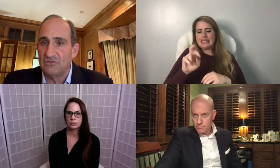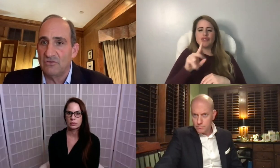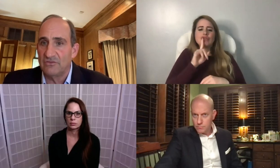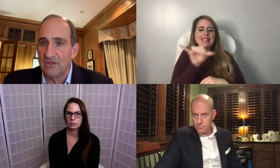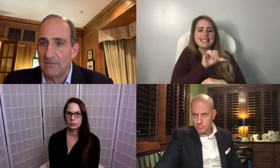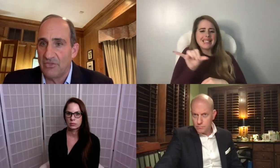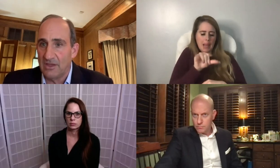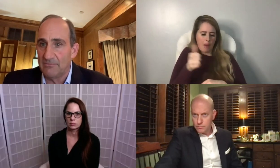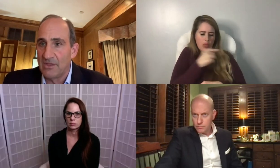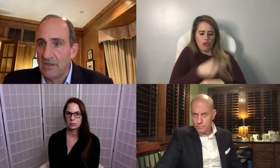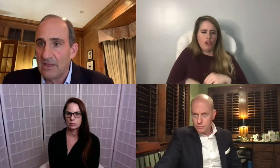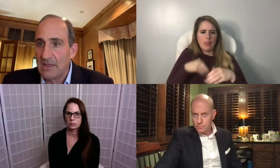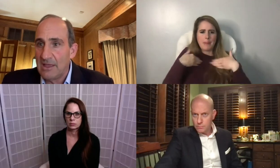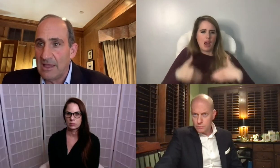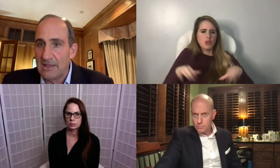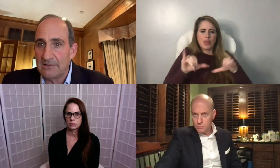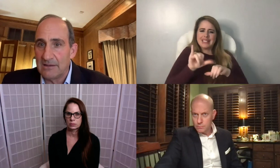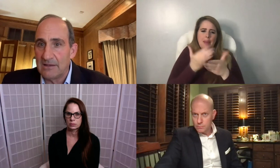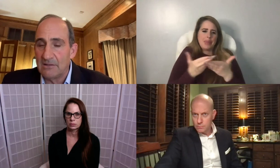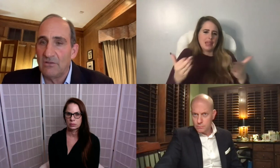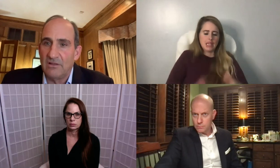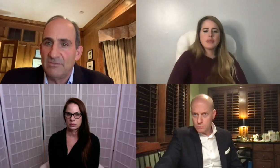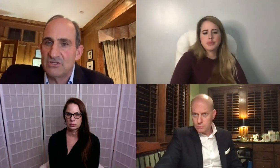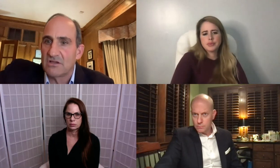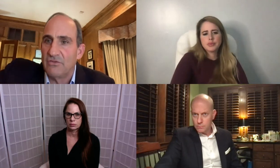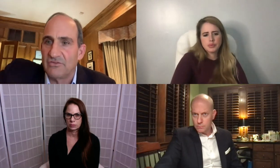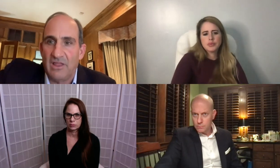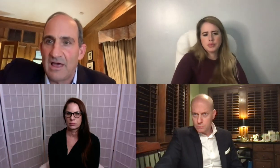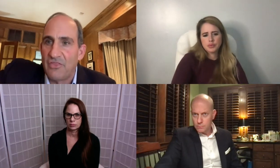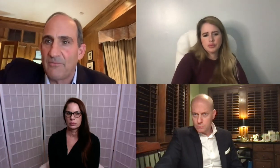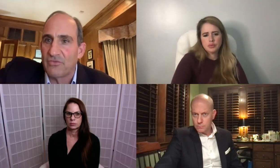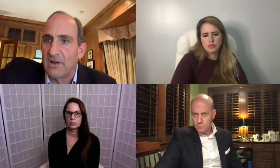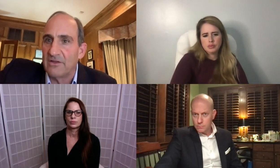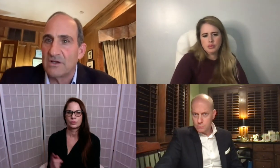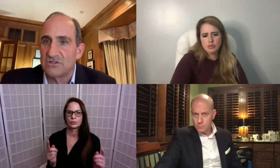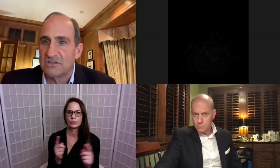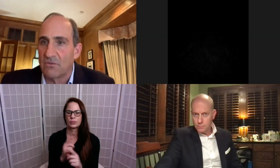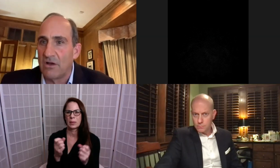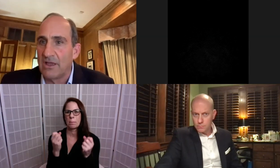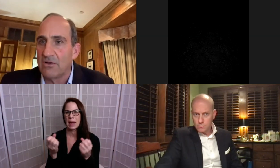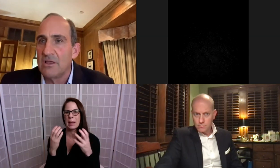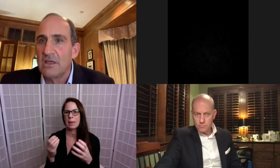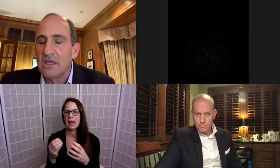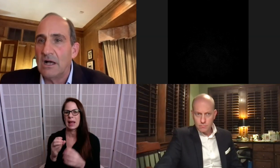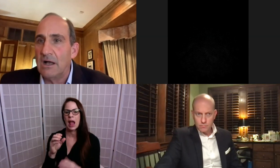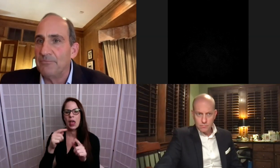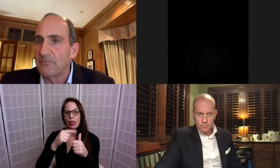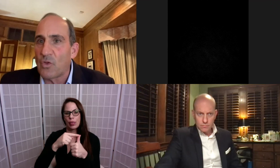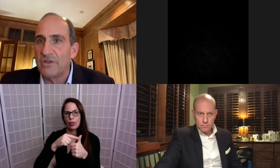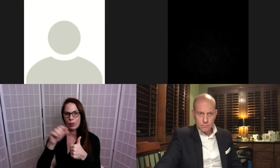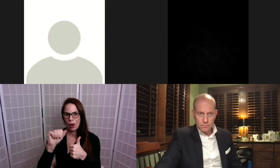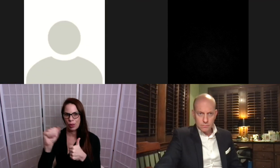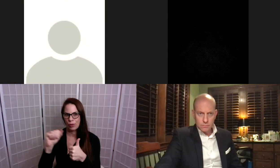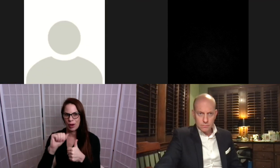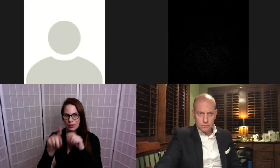that do the same thing. And let me just go. There's a lot of thumb arthritis questions in a row here. What